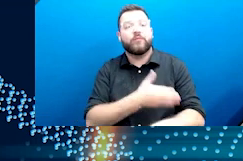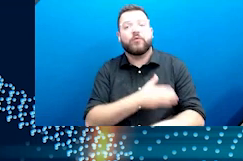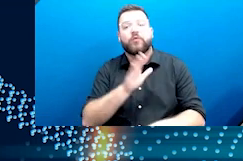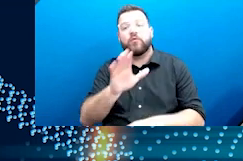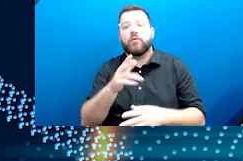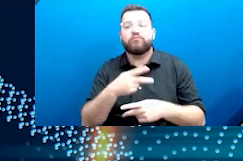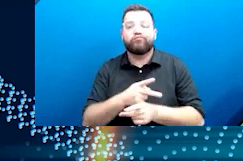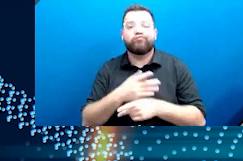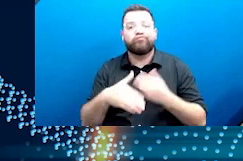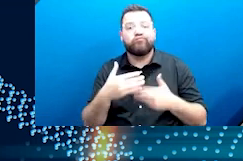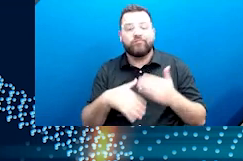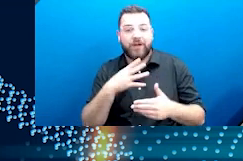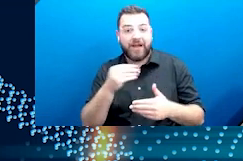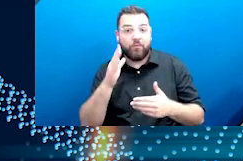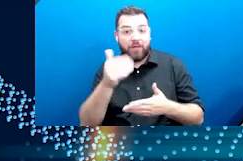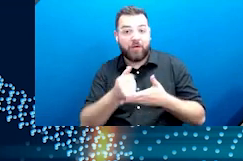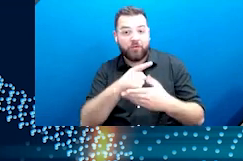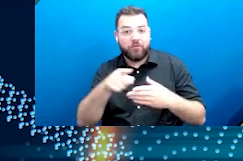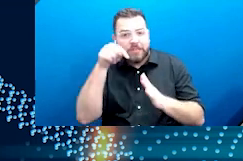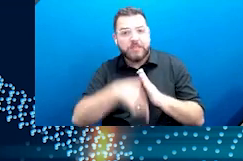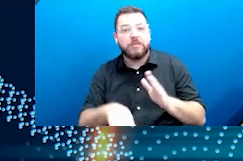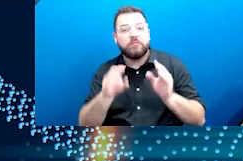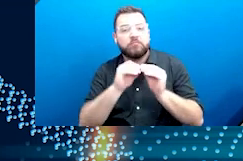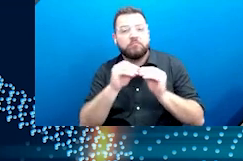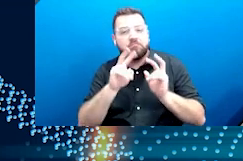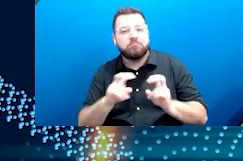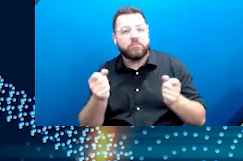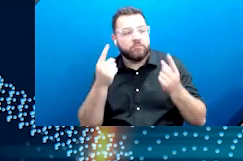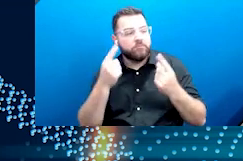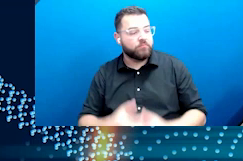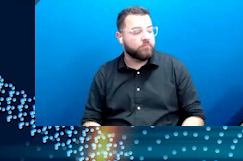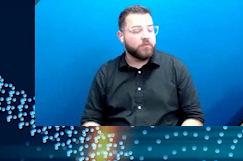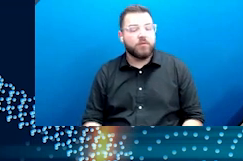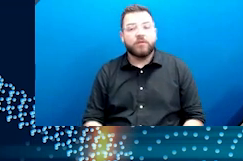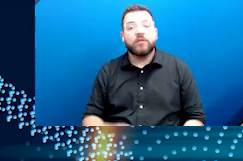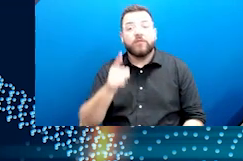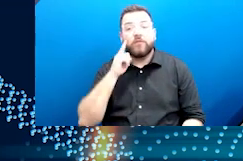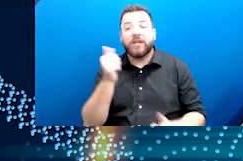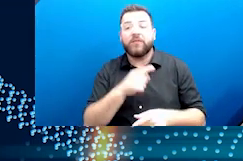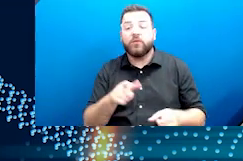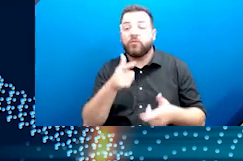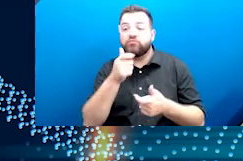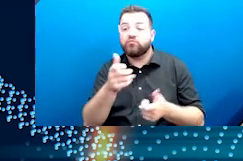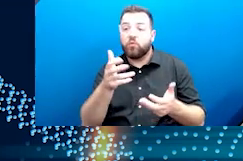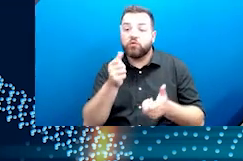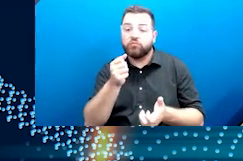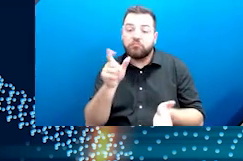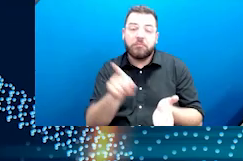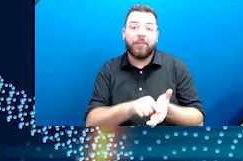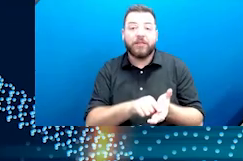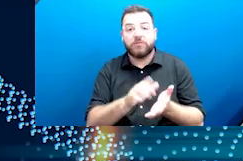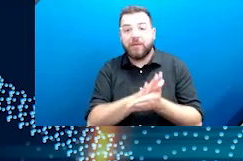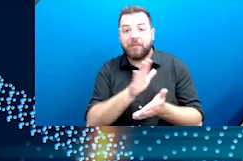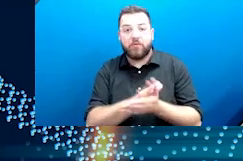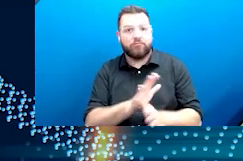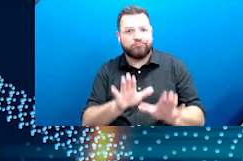whatever it is you're working on in depth. So, and like I said, is anyone who's looking to publish a paper or anything, again, great, because you can